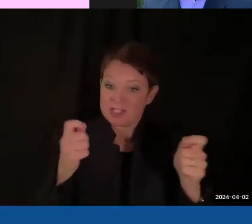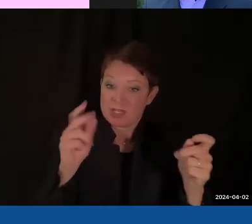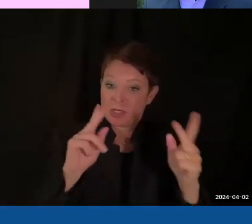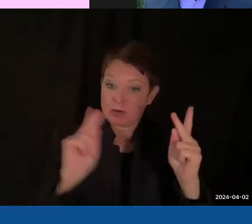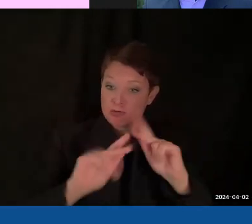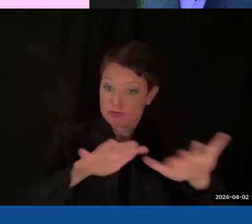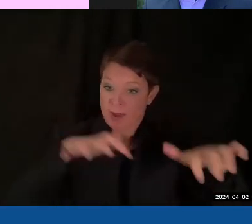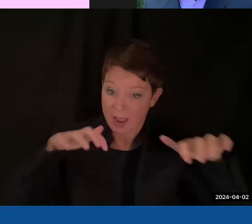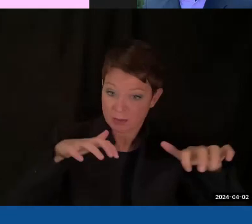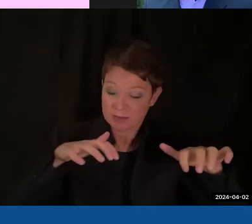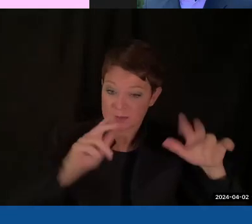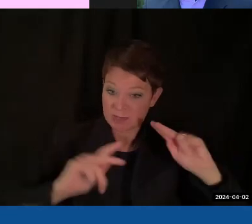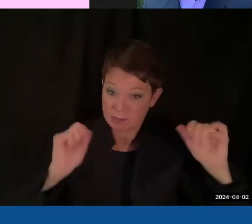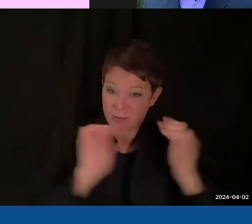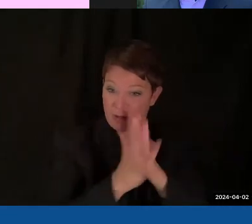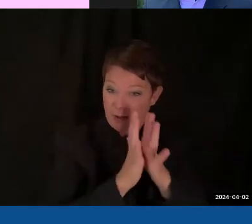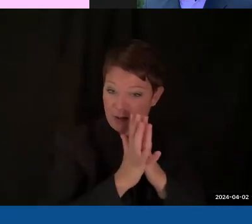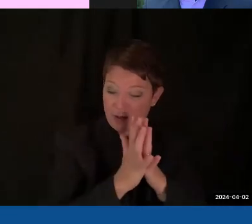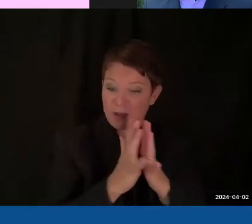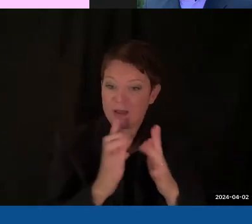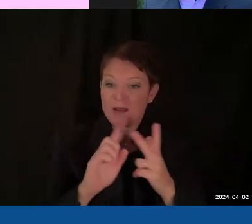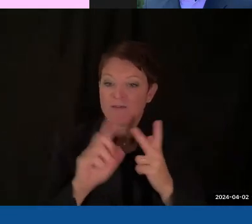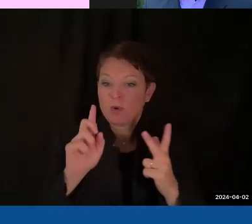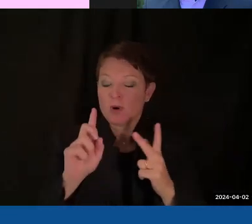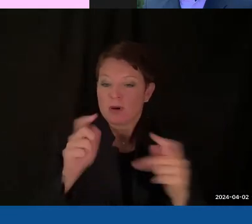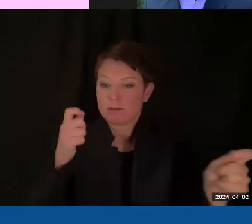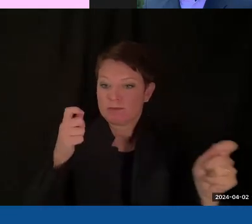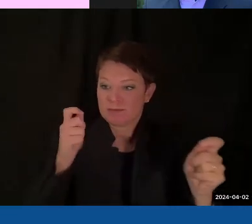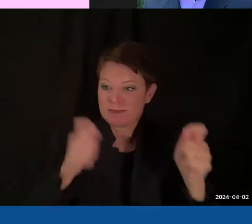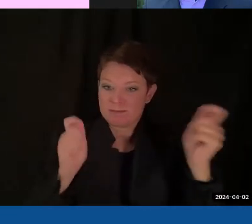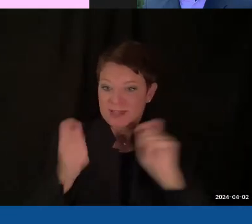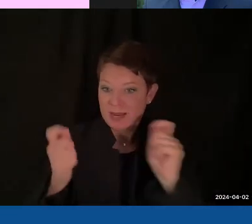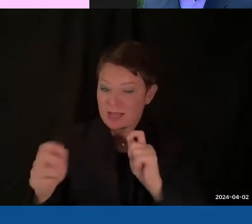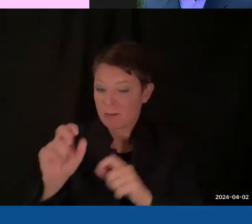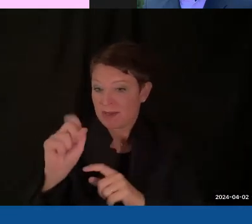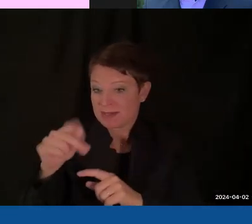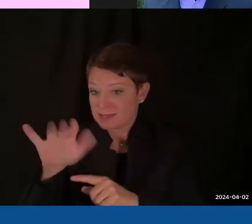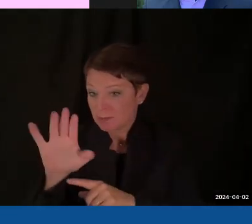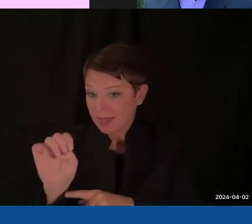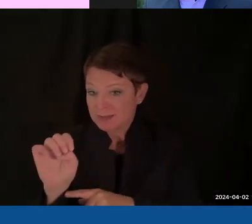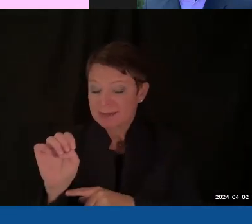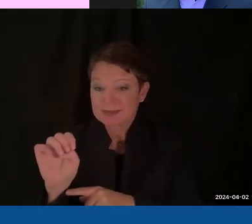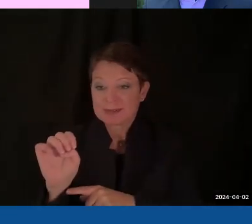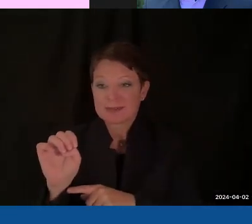crowds for a dynamic space as such.